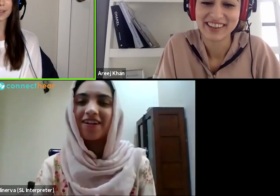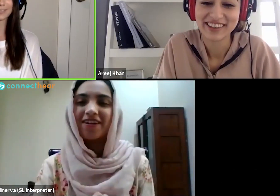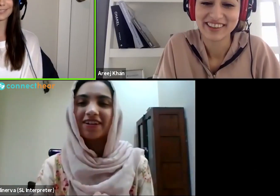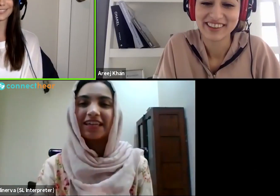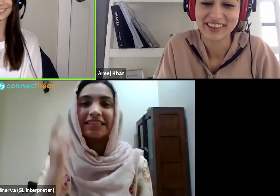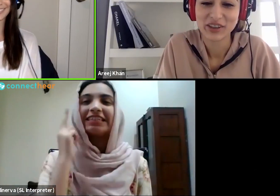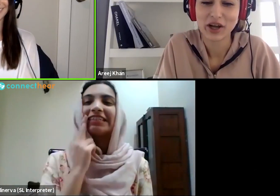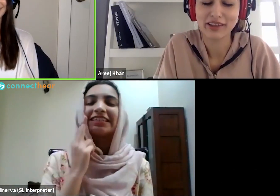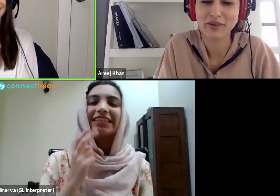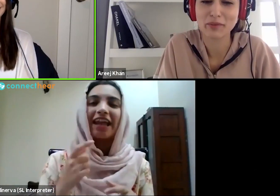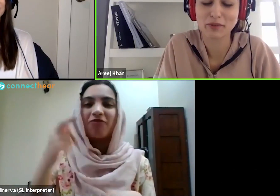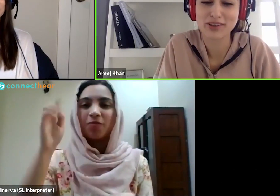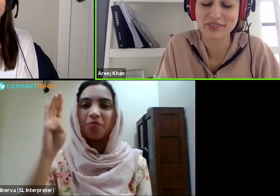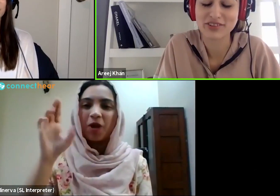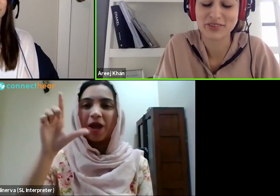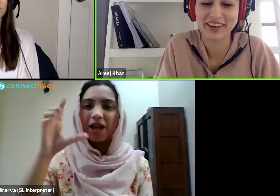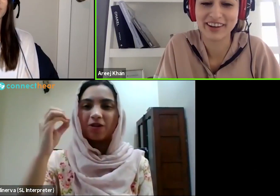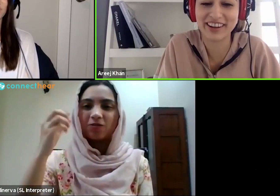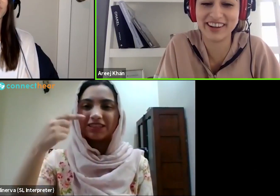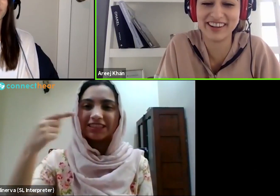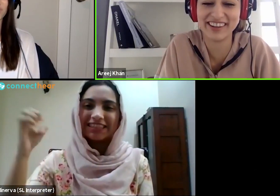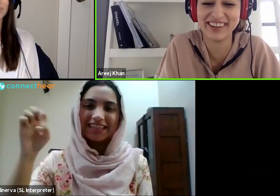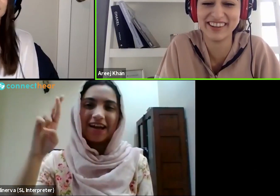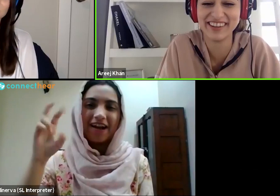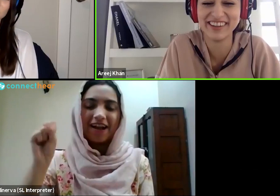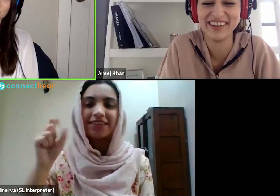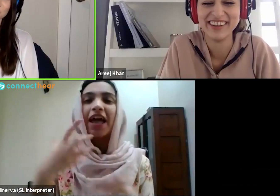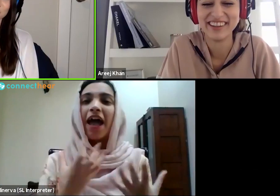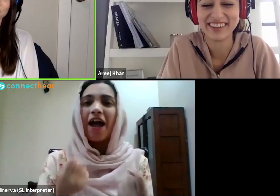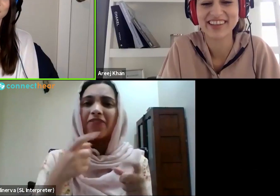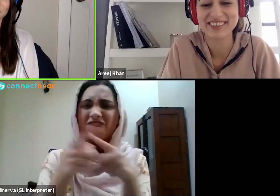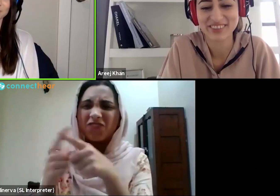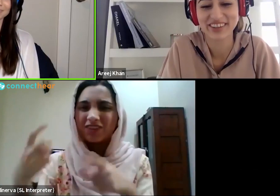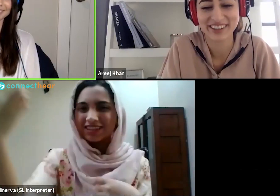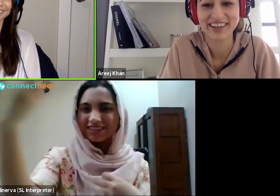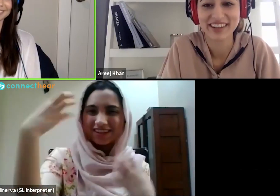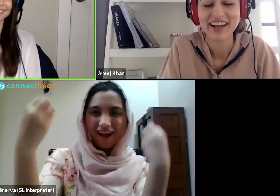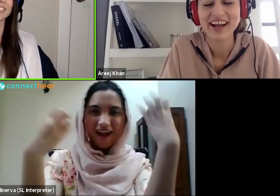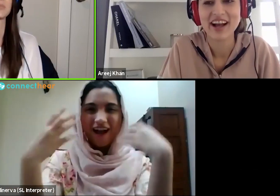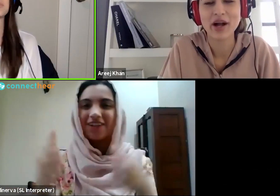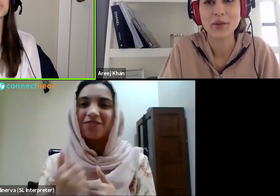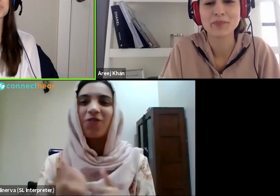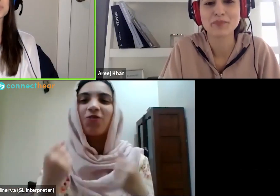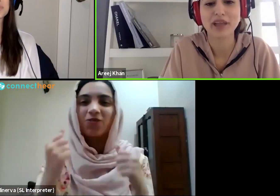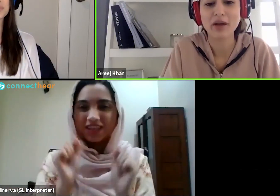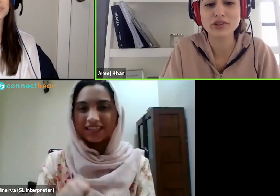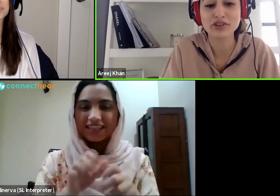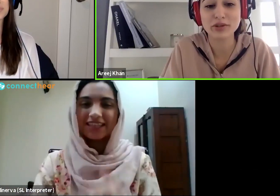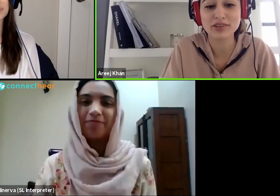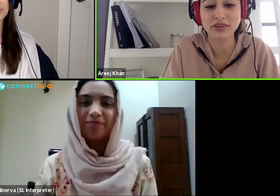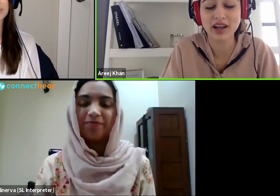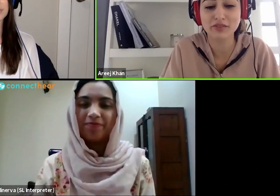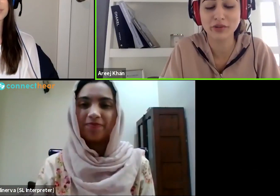right? I think all bloggers have to do that. That's true. That's true. So, how